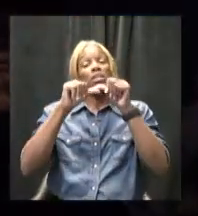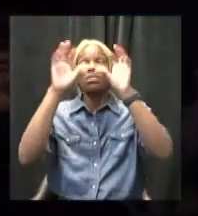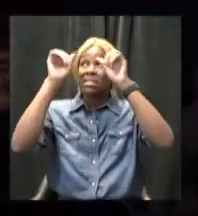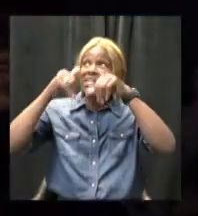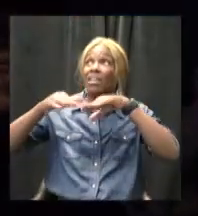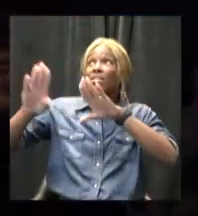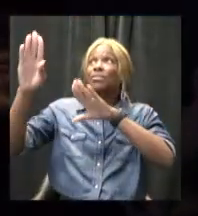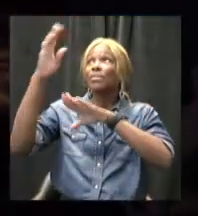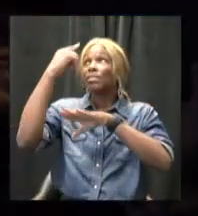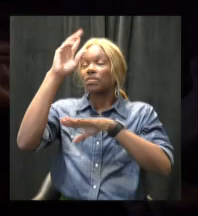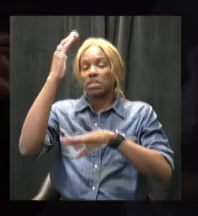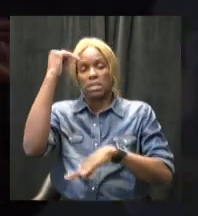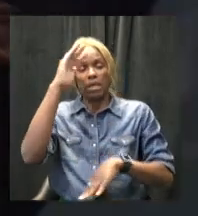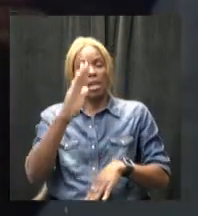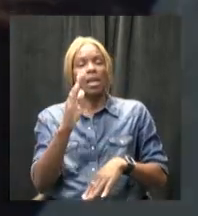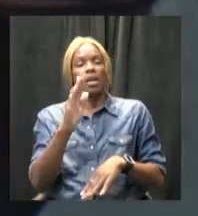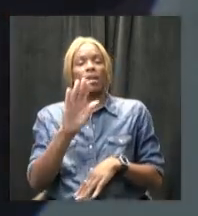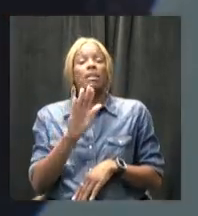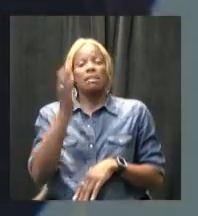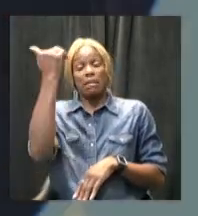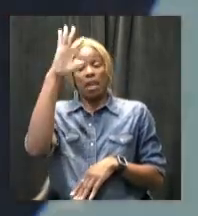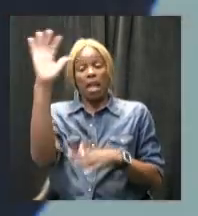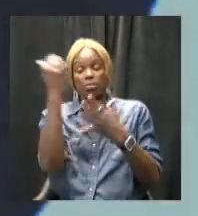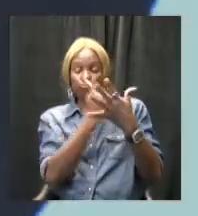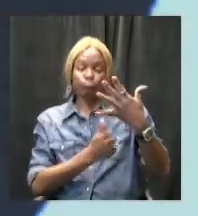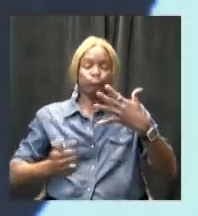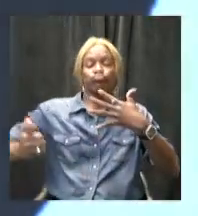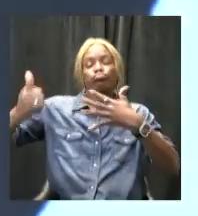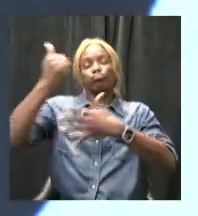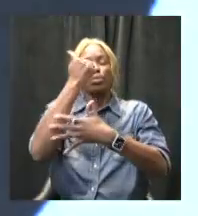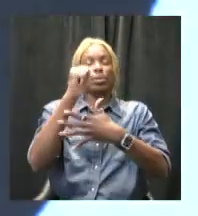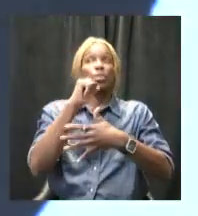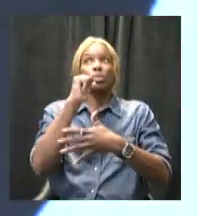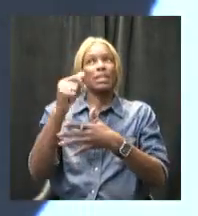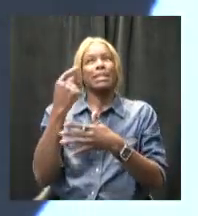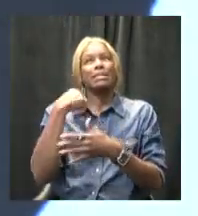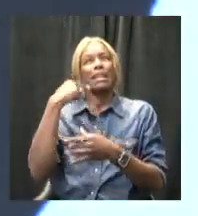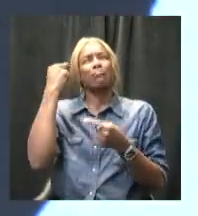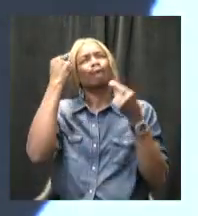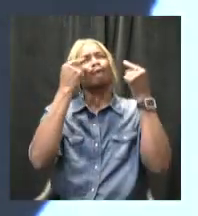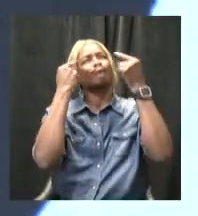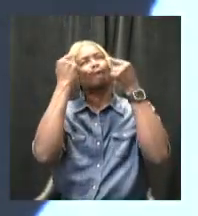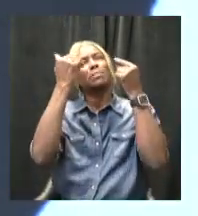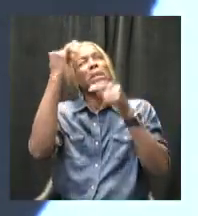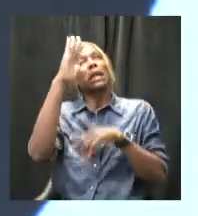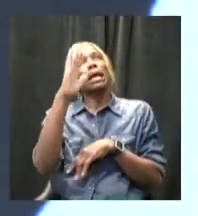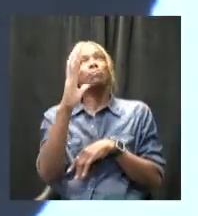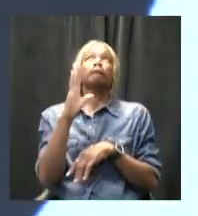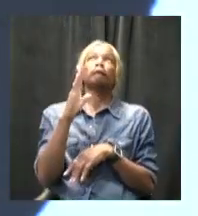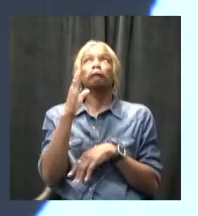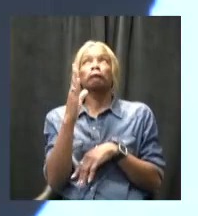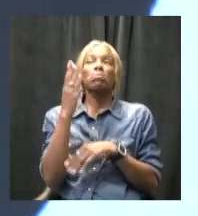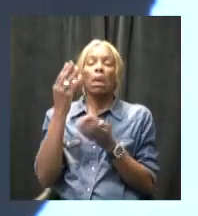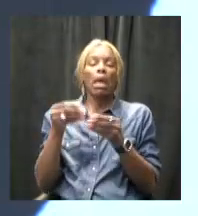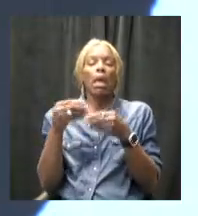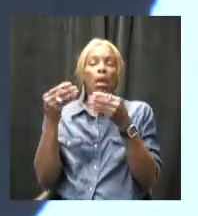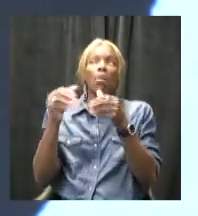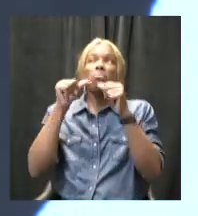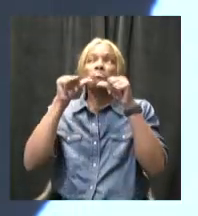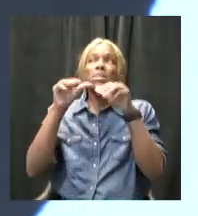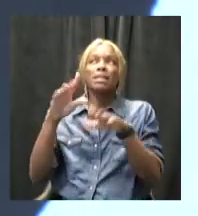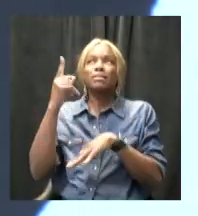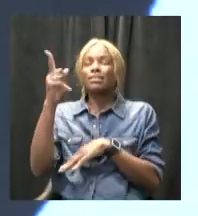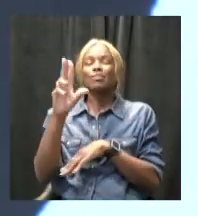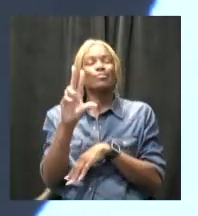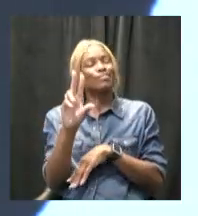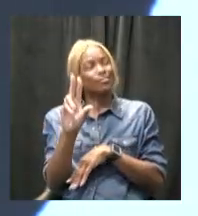God. You kept God at the top of your budget. You didn't make God an afterthought, but you said, God, I want to bless you, and